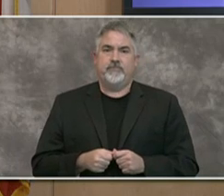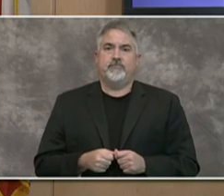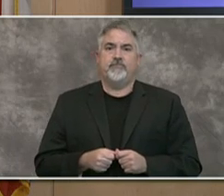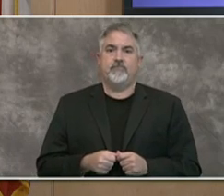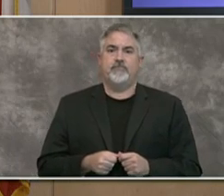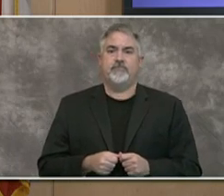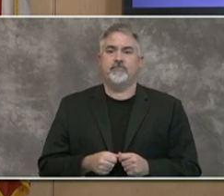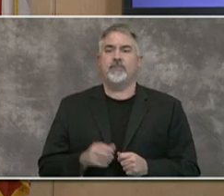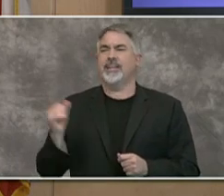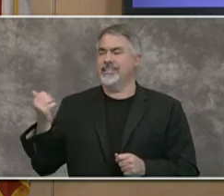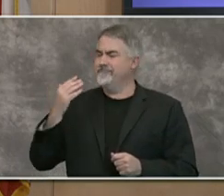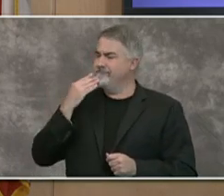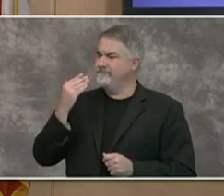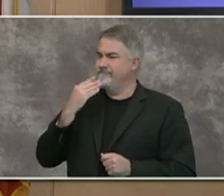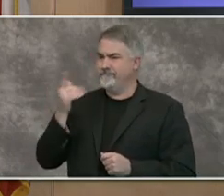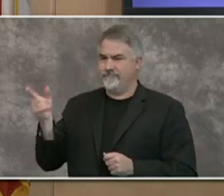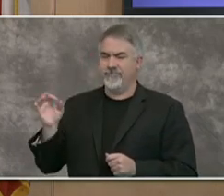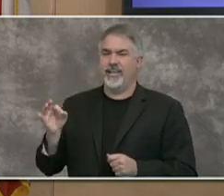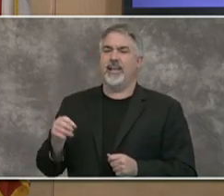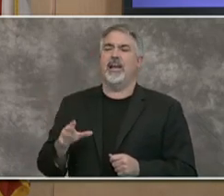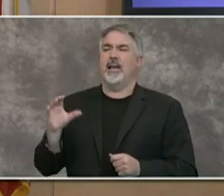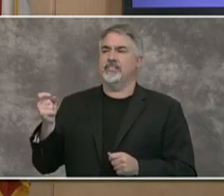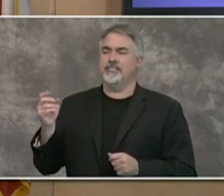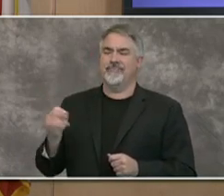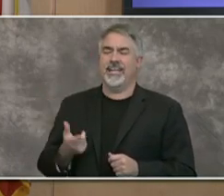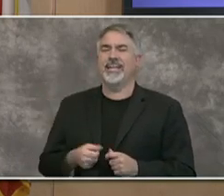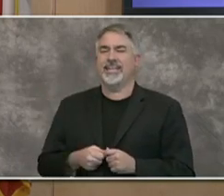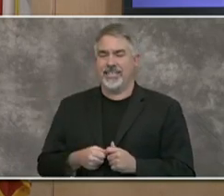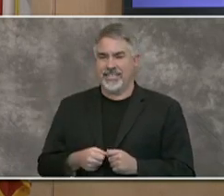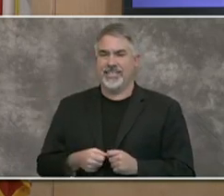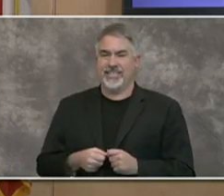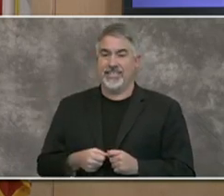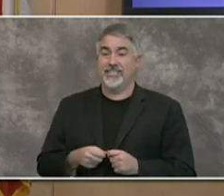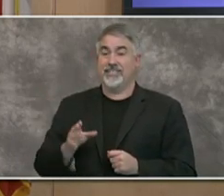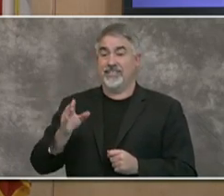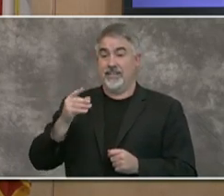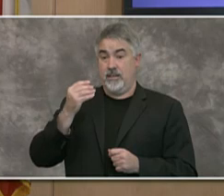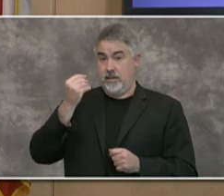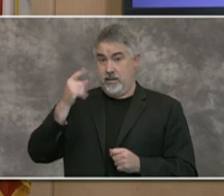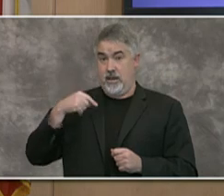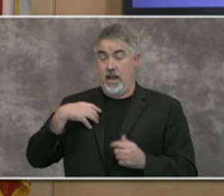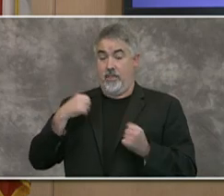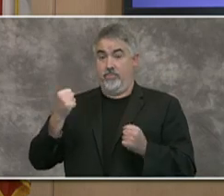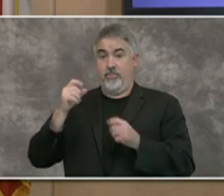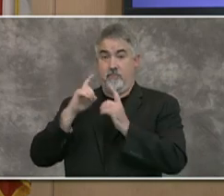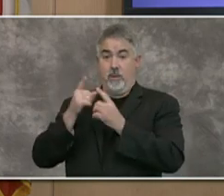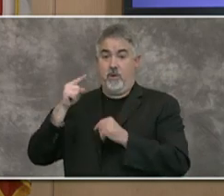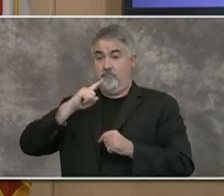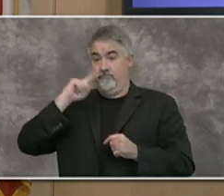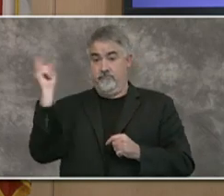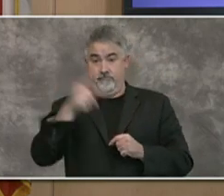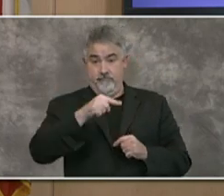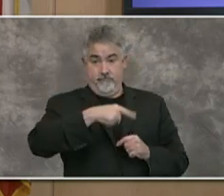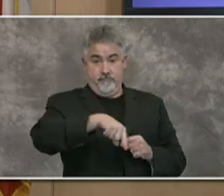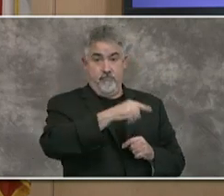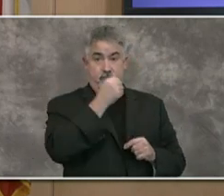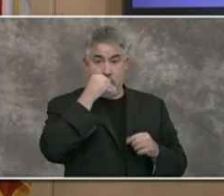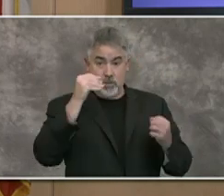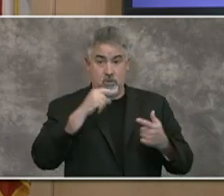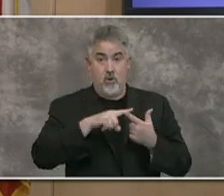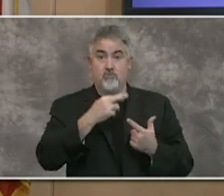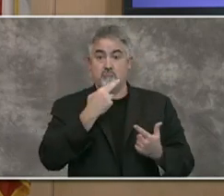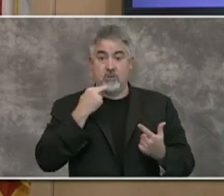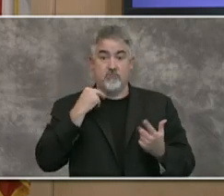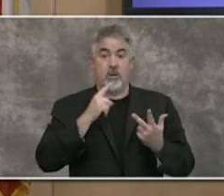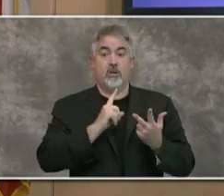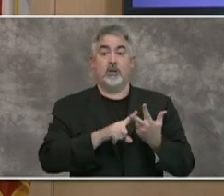Thank you, Supervisor Cox. The order as given, the public health order as given, is for grocery stores, restaurants, convenience stores,